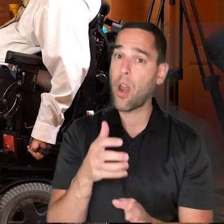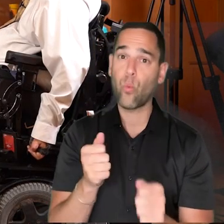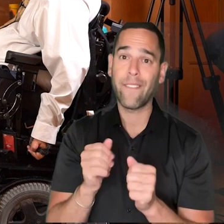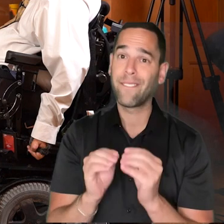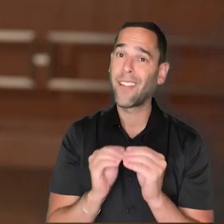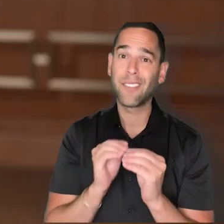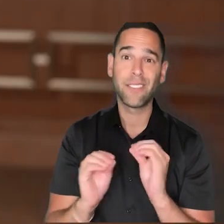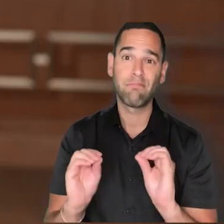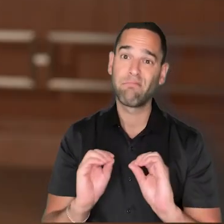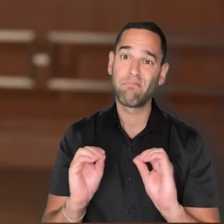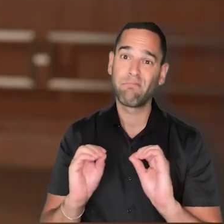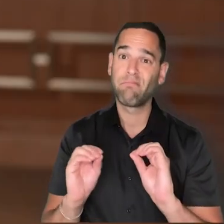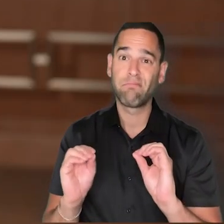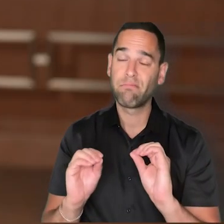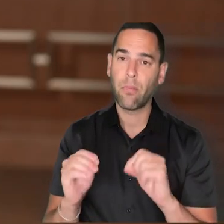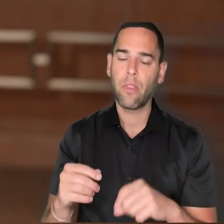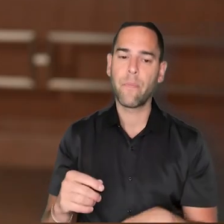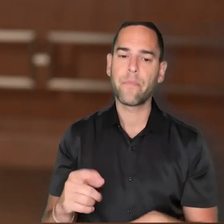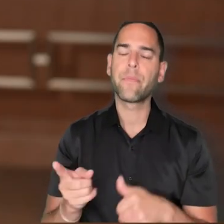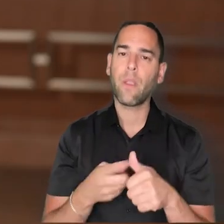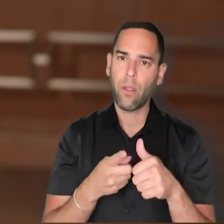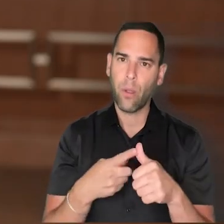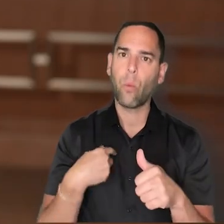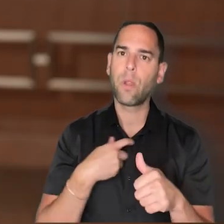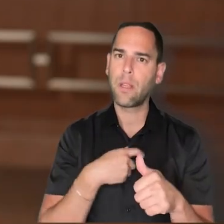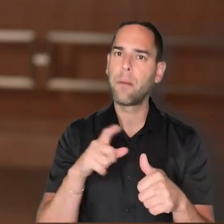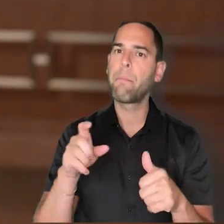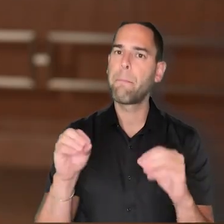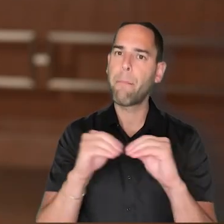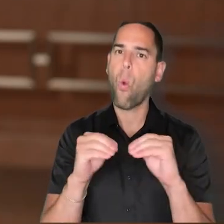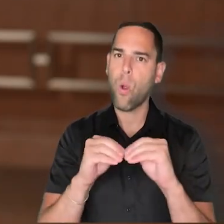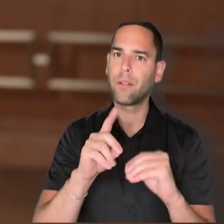fixes. First of all, we need more